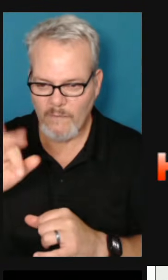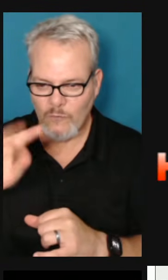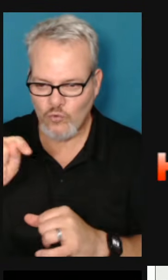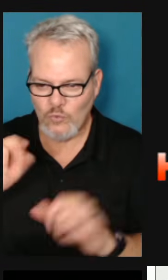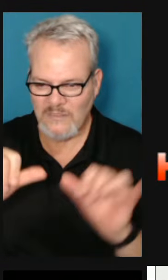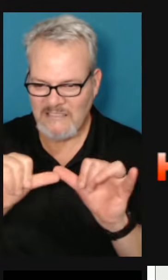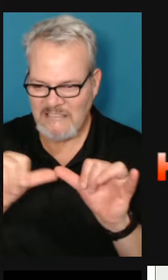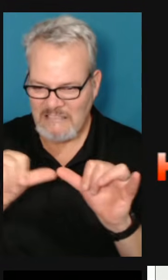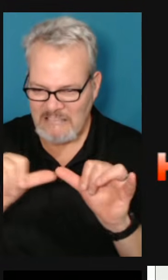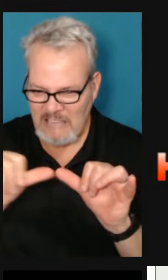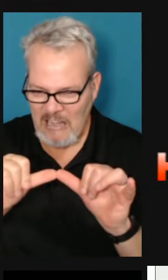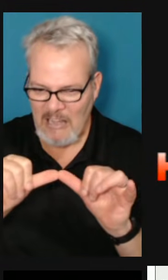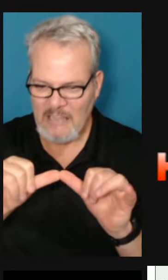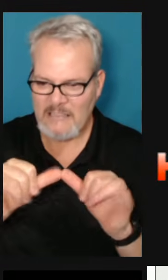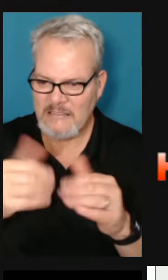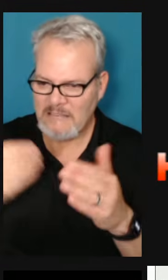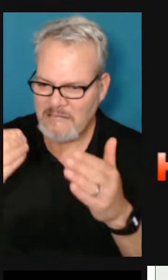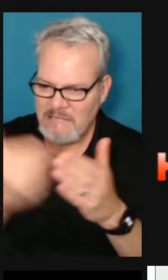including Uekahuna,